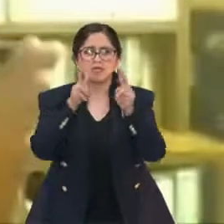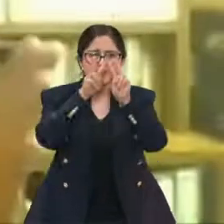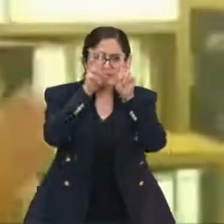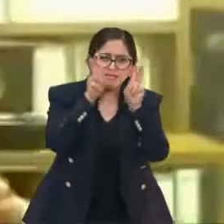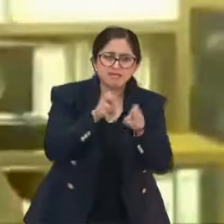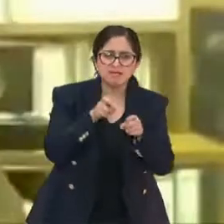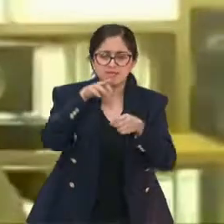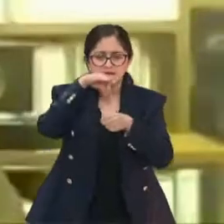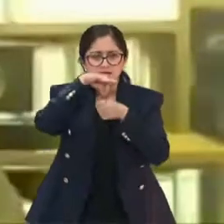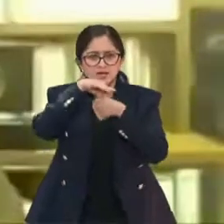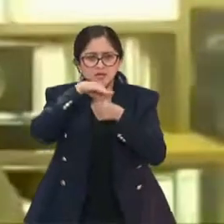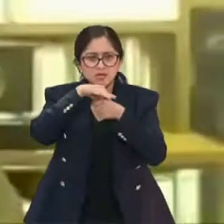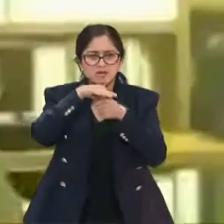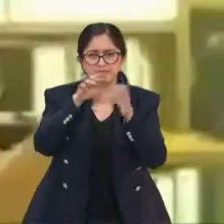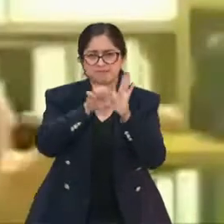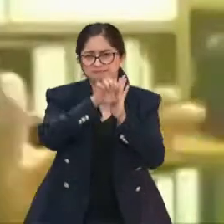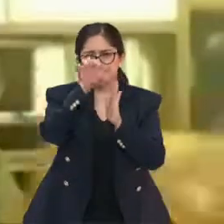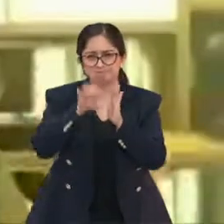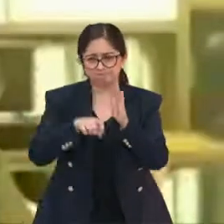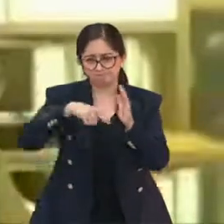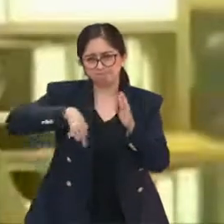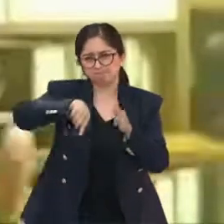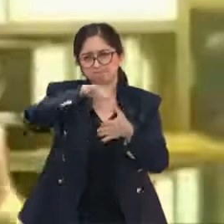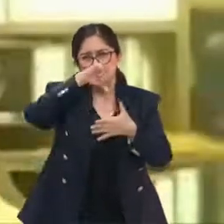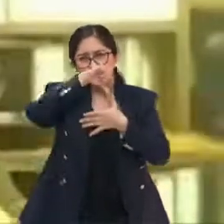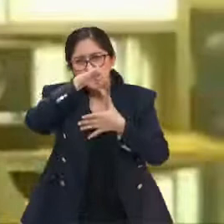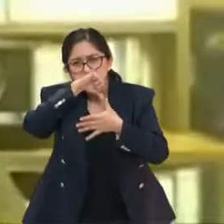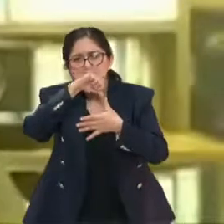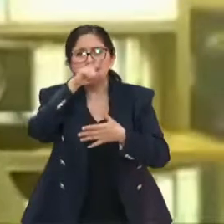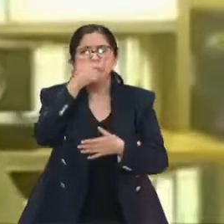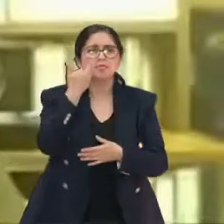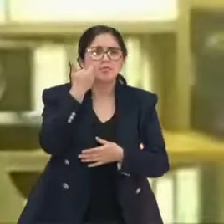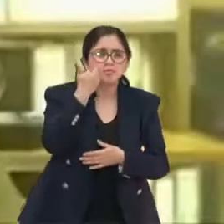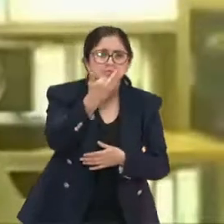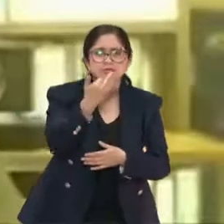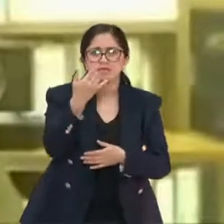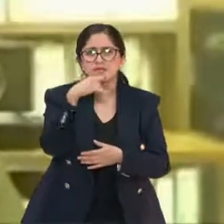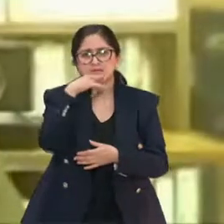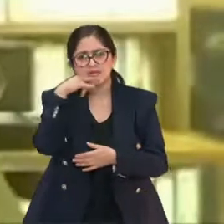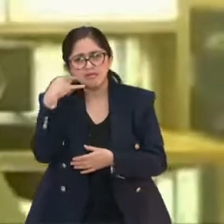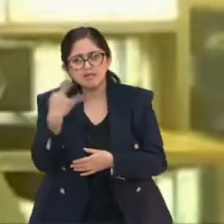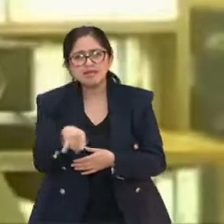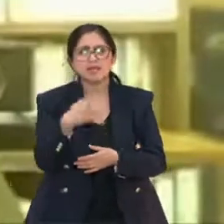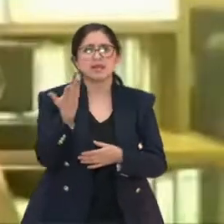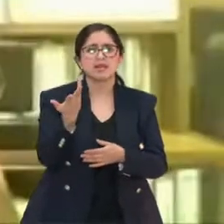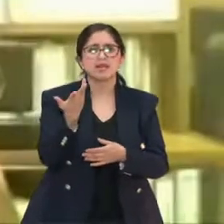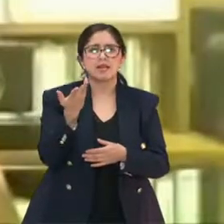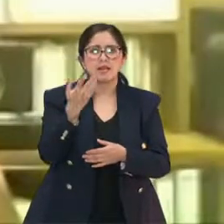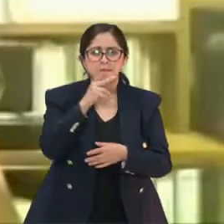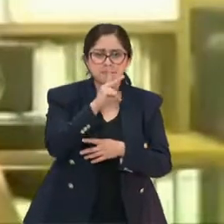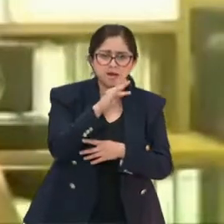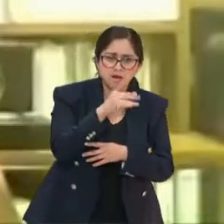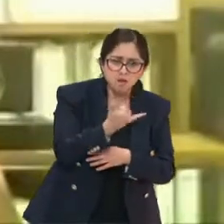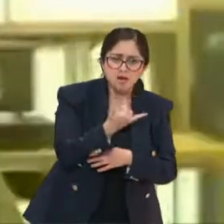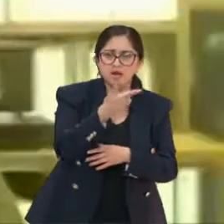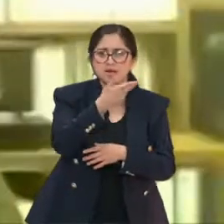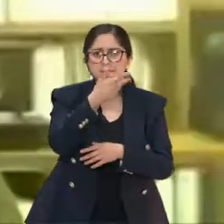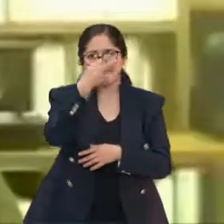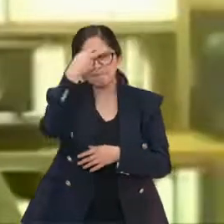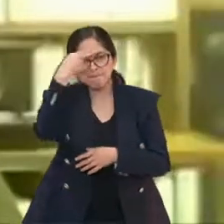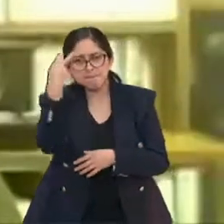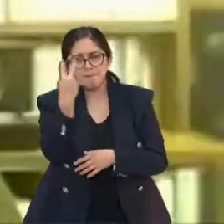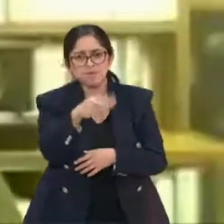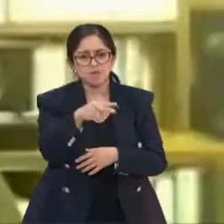different electoral processes in Latin America. Chile did it, Paraguay,